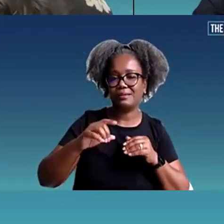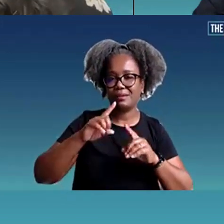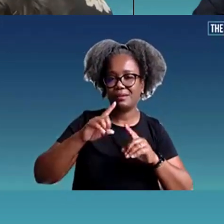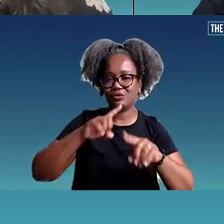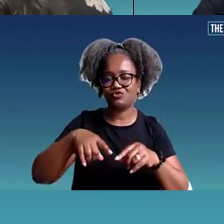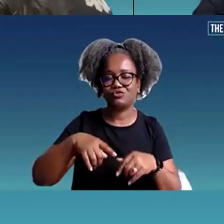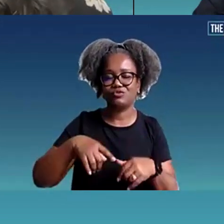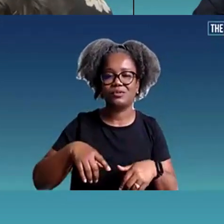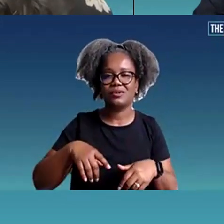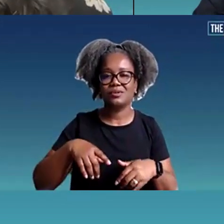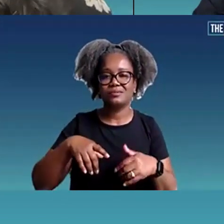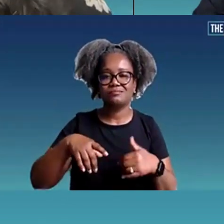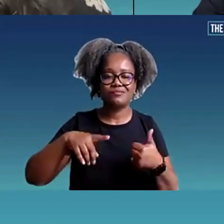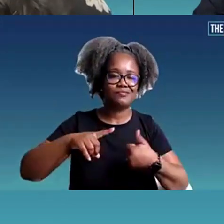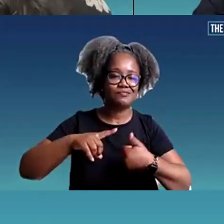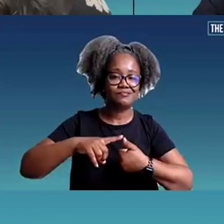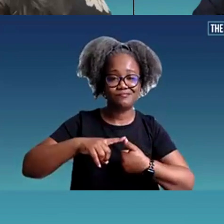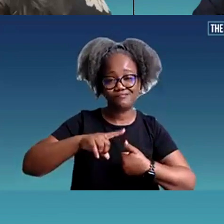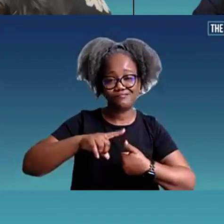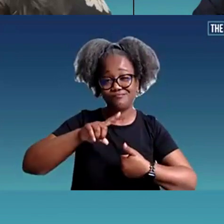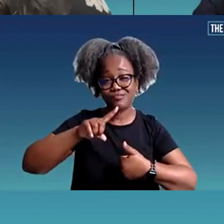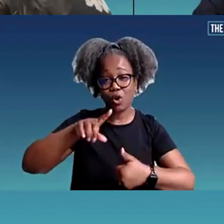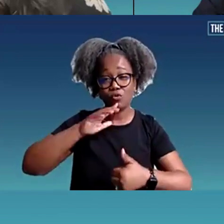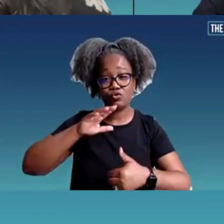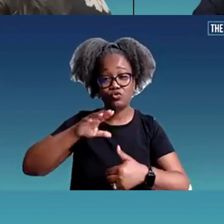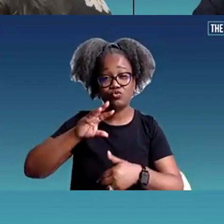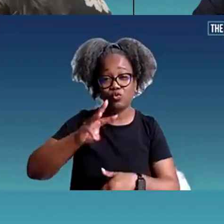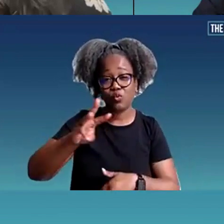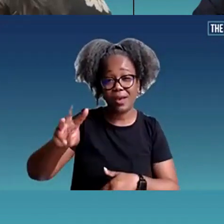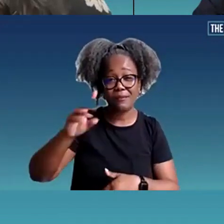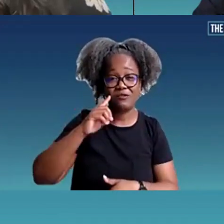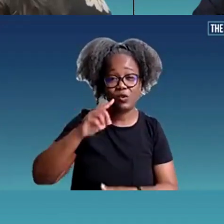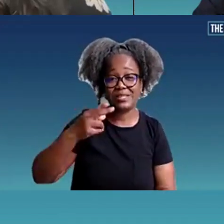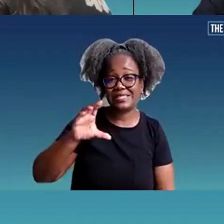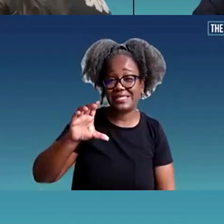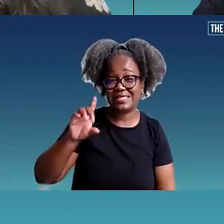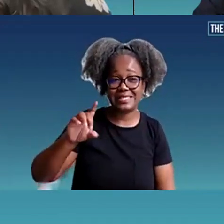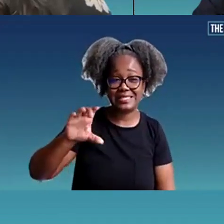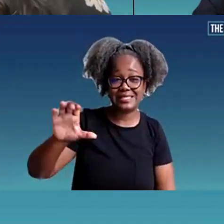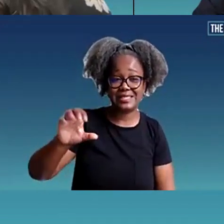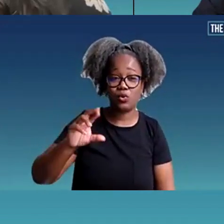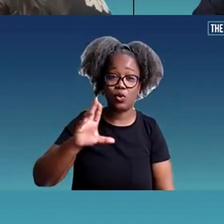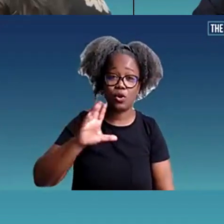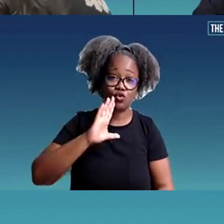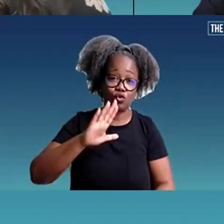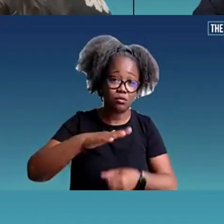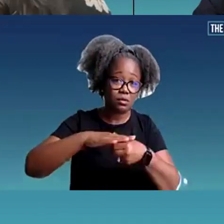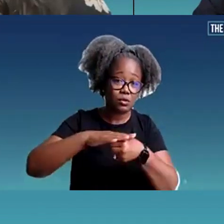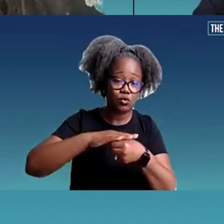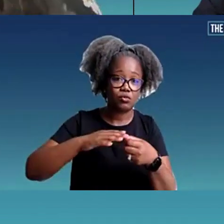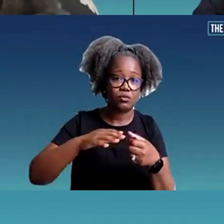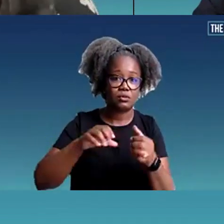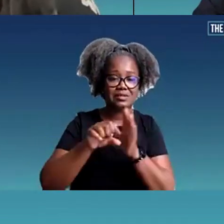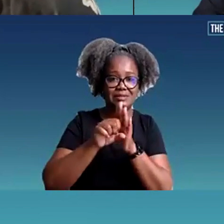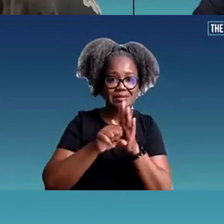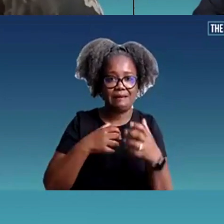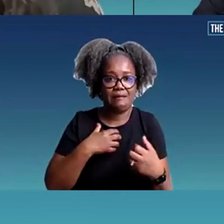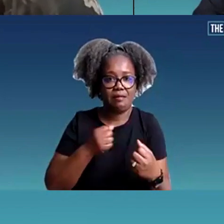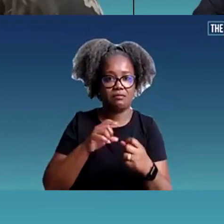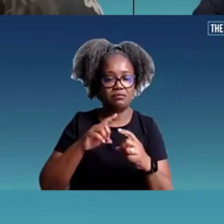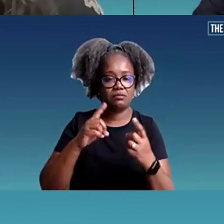health department websites and get at least your state data to get started, and go to